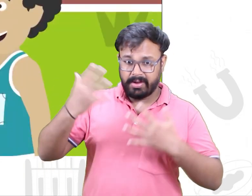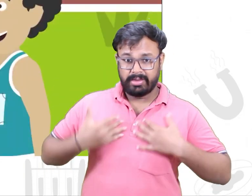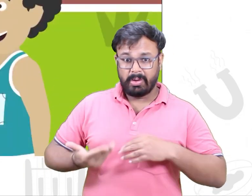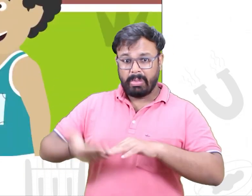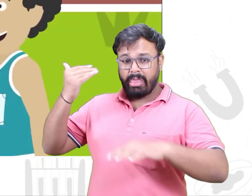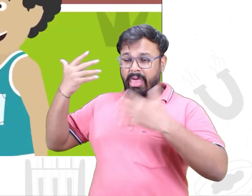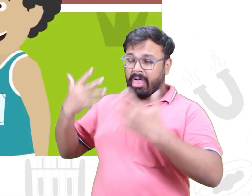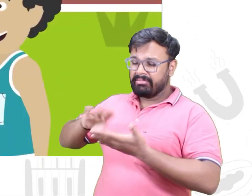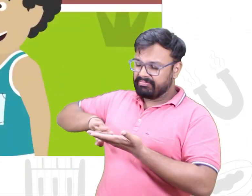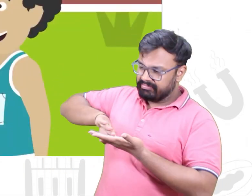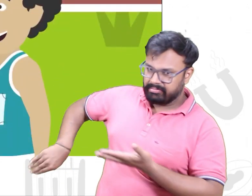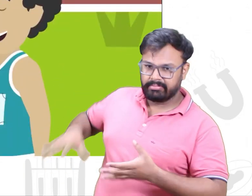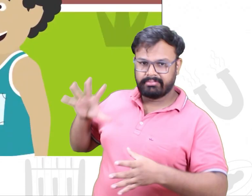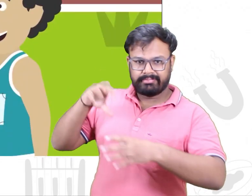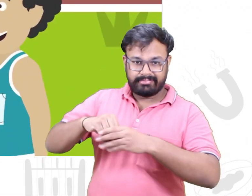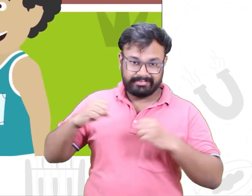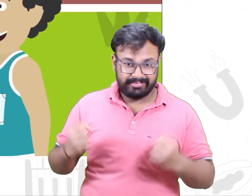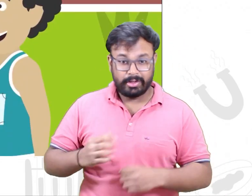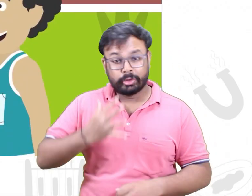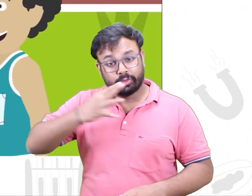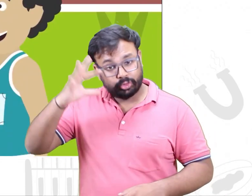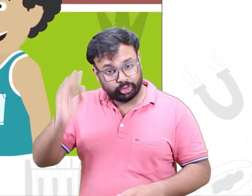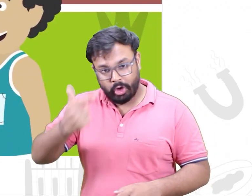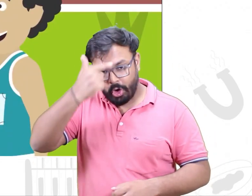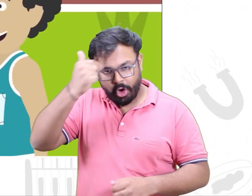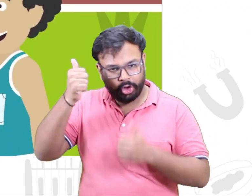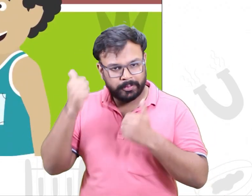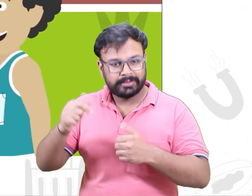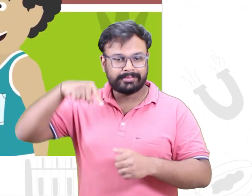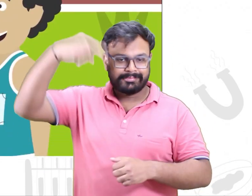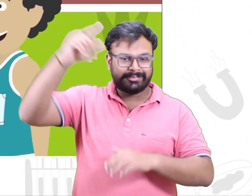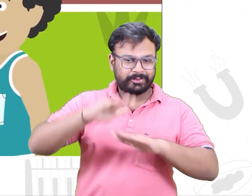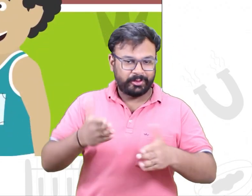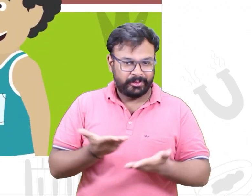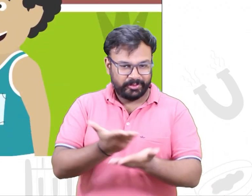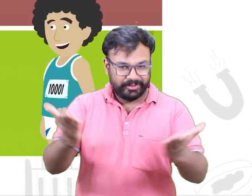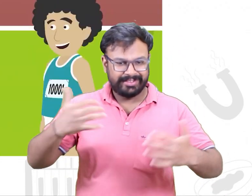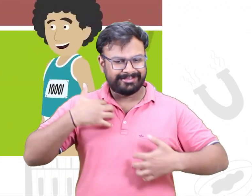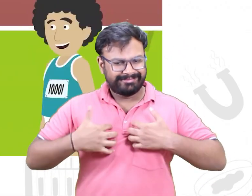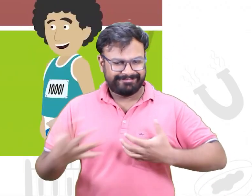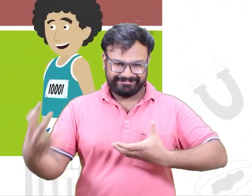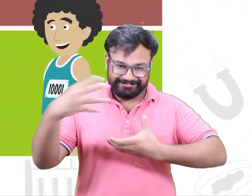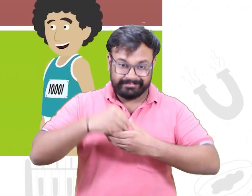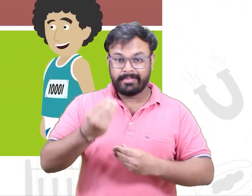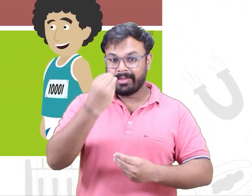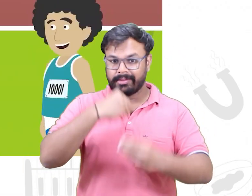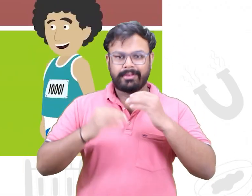Yes, Anil. And next year you will perform better than all the participants. Yes,